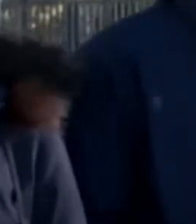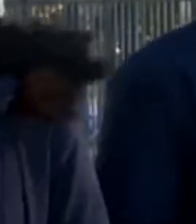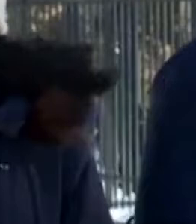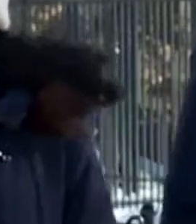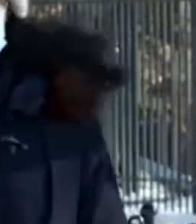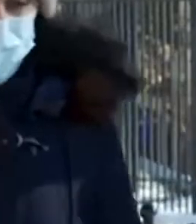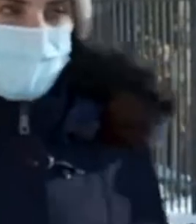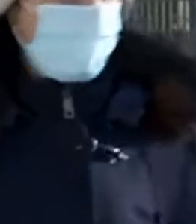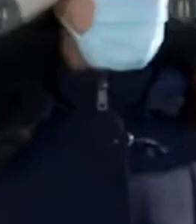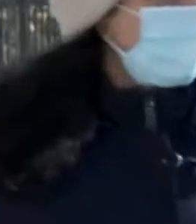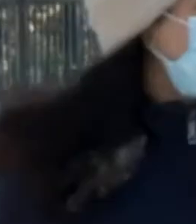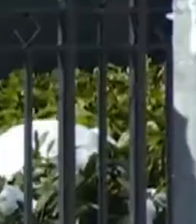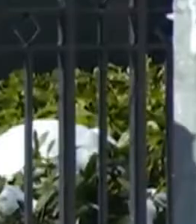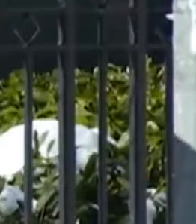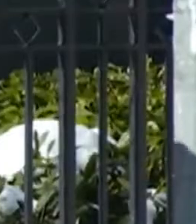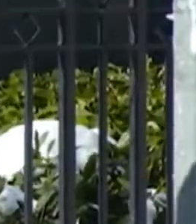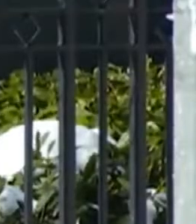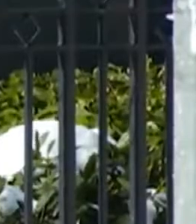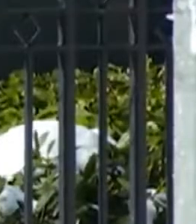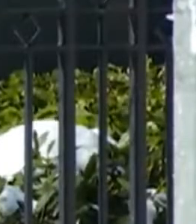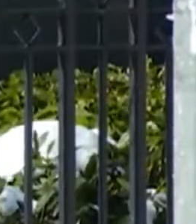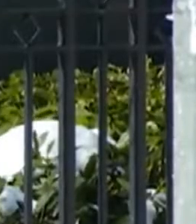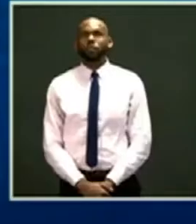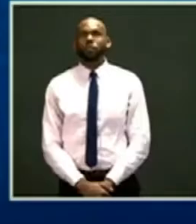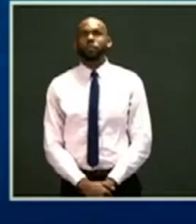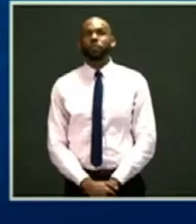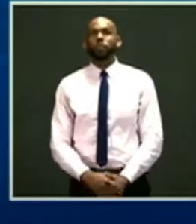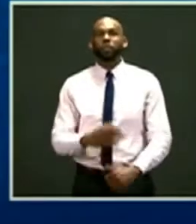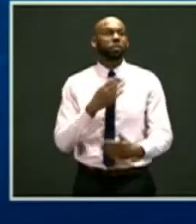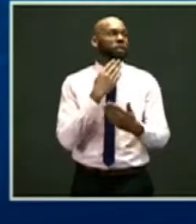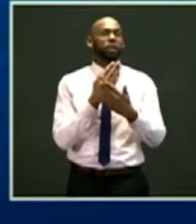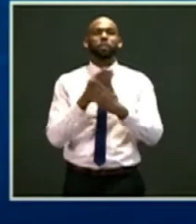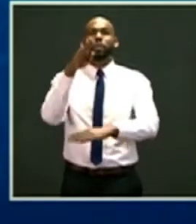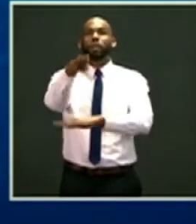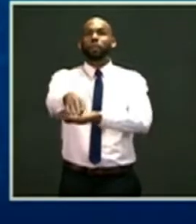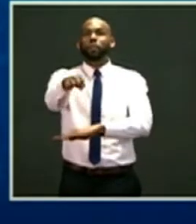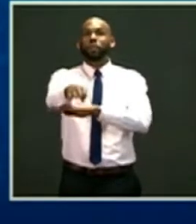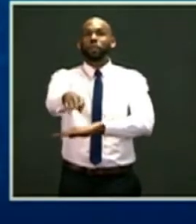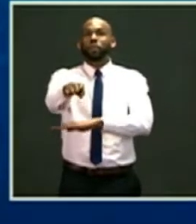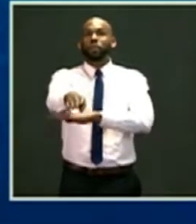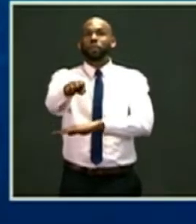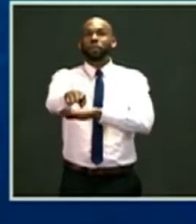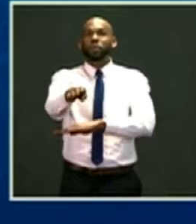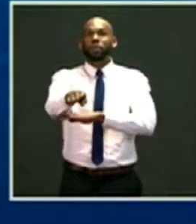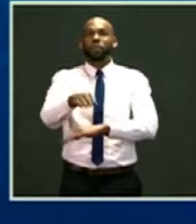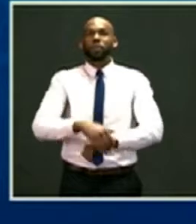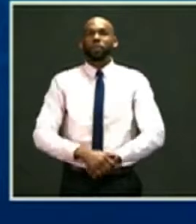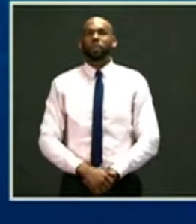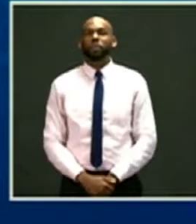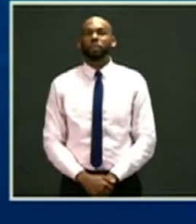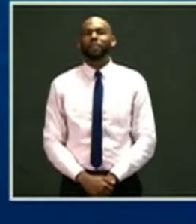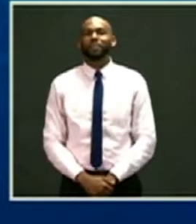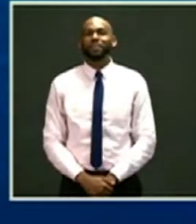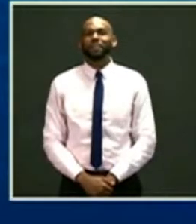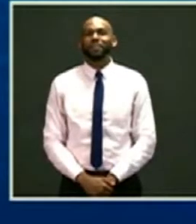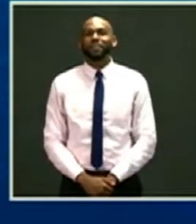still working out how to make their vaccines more effective against the mutation. Good afternoon, folks. Since becoming president, Joe Biden has made the vaccine